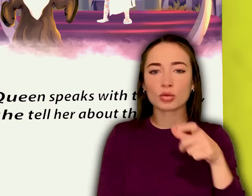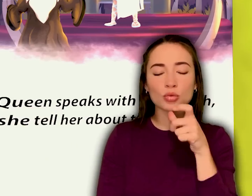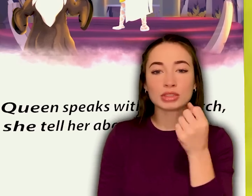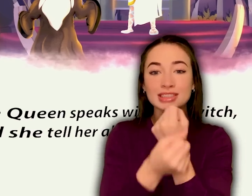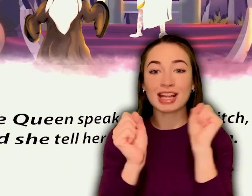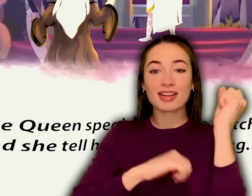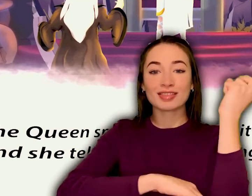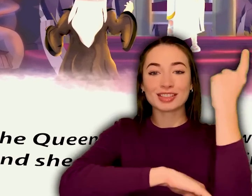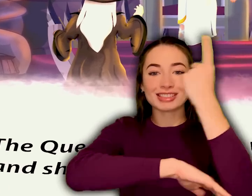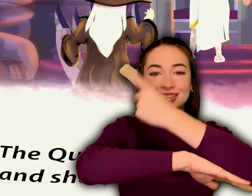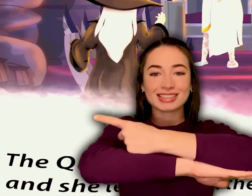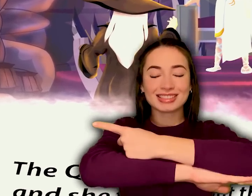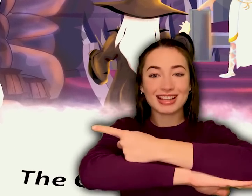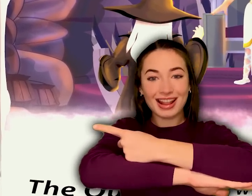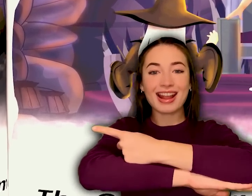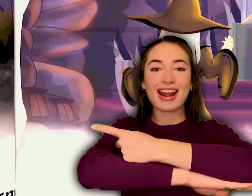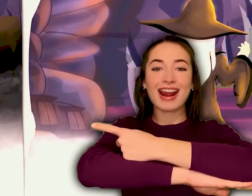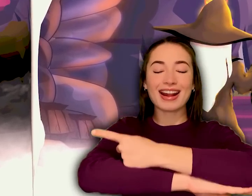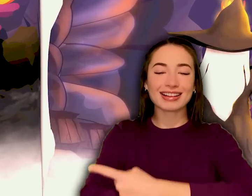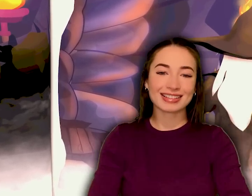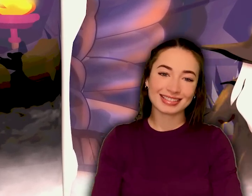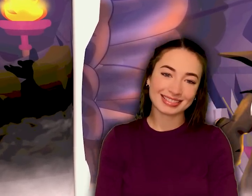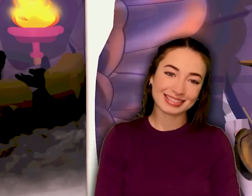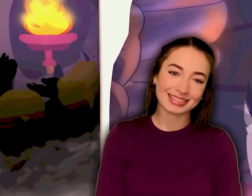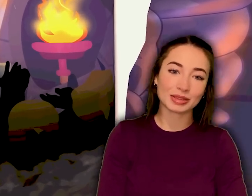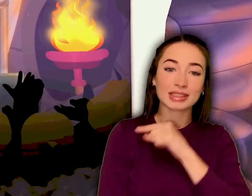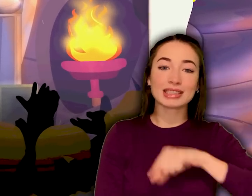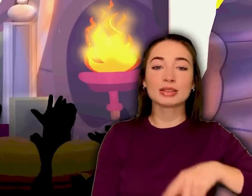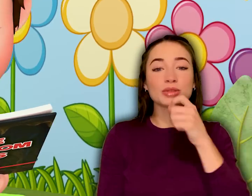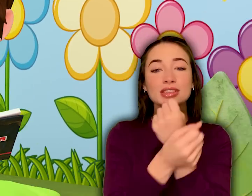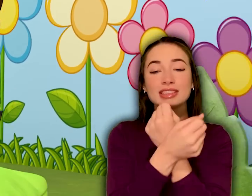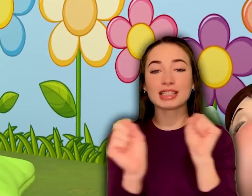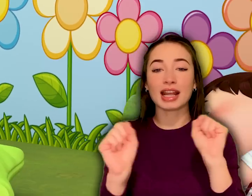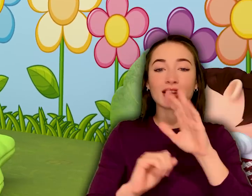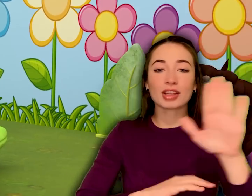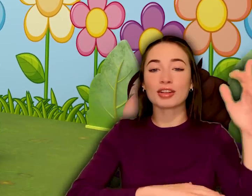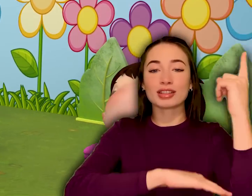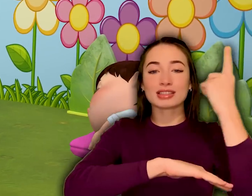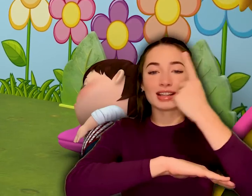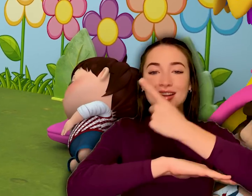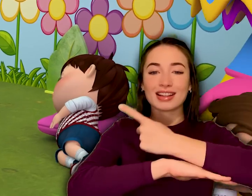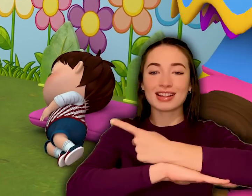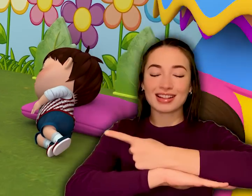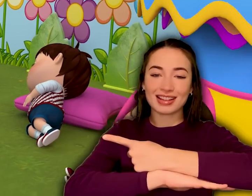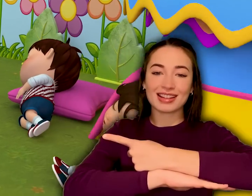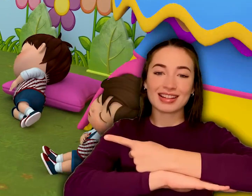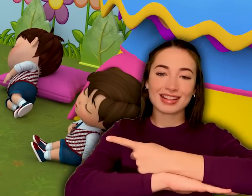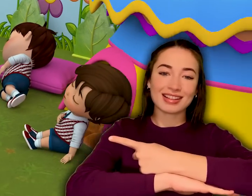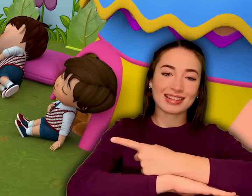and a queen who saved their day a queen who